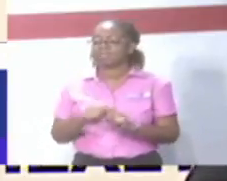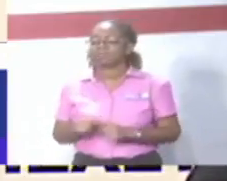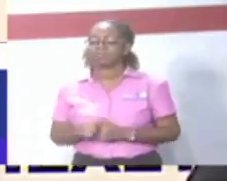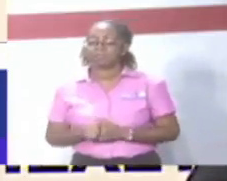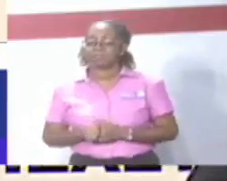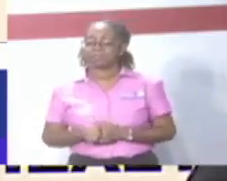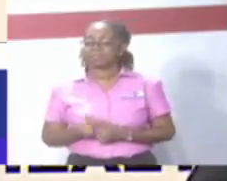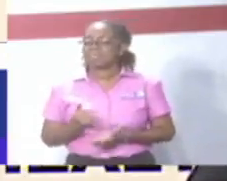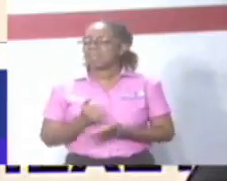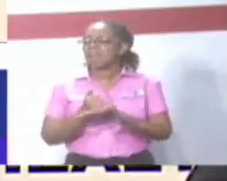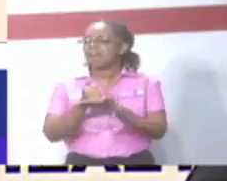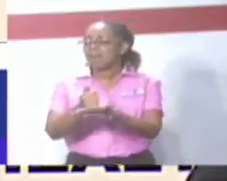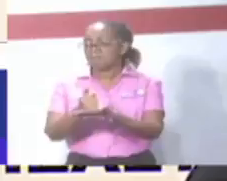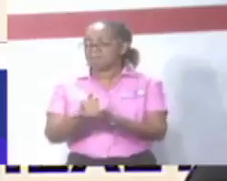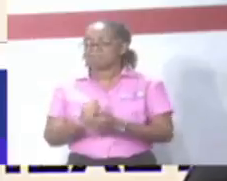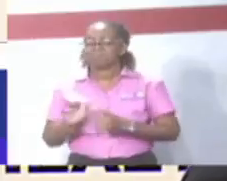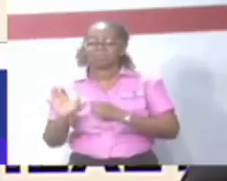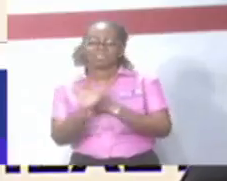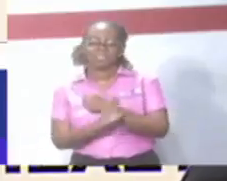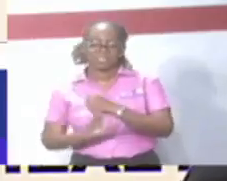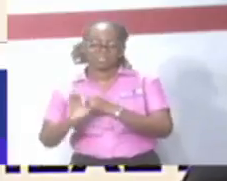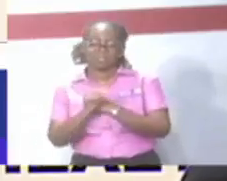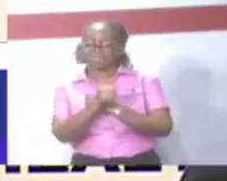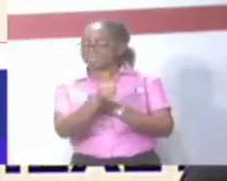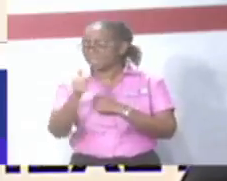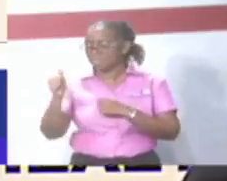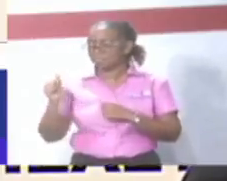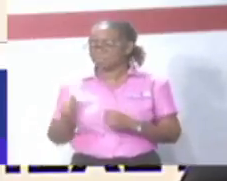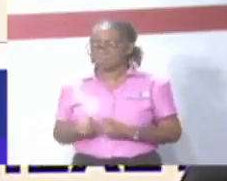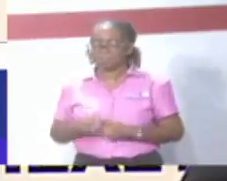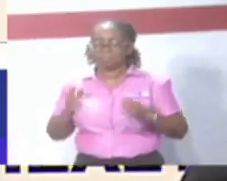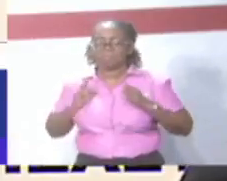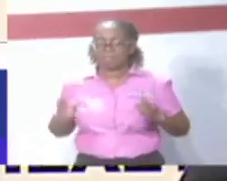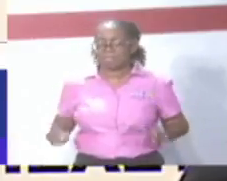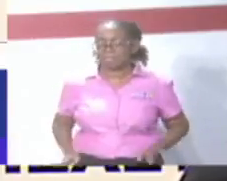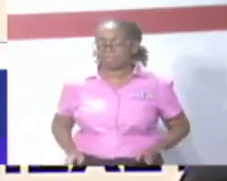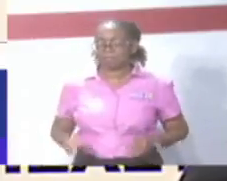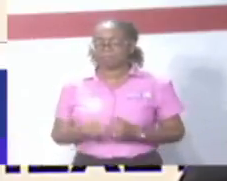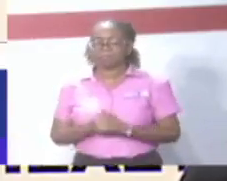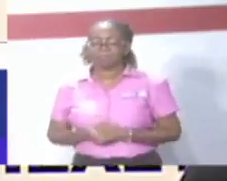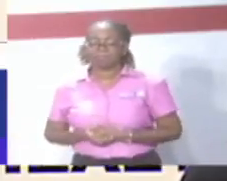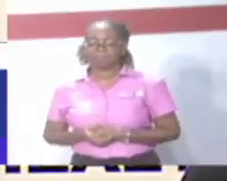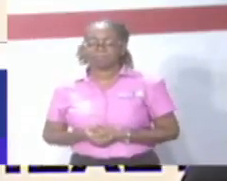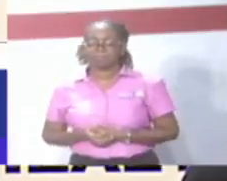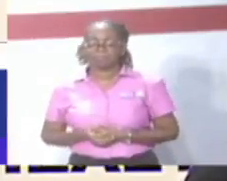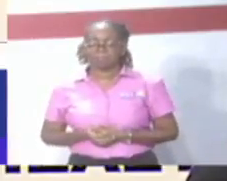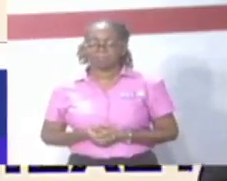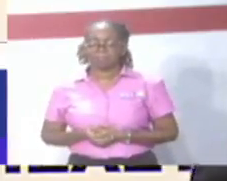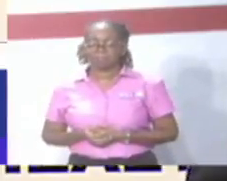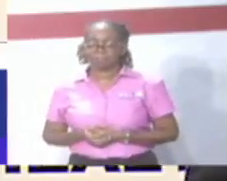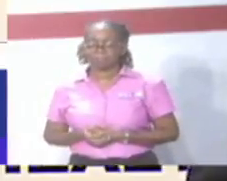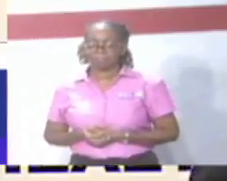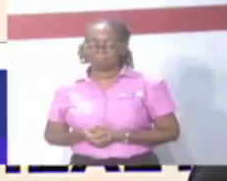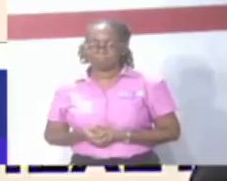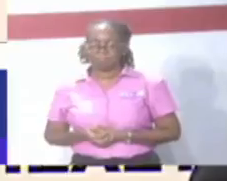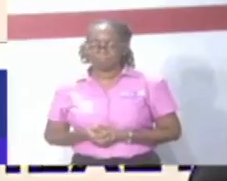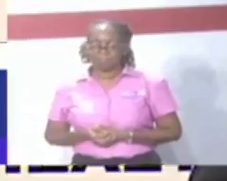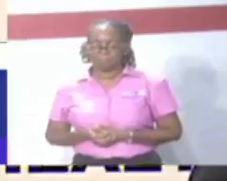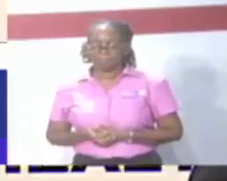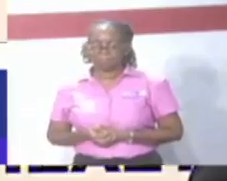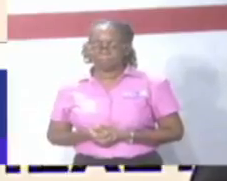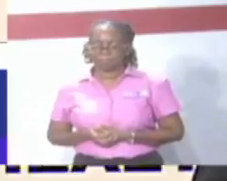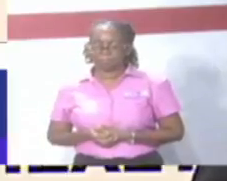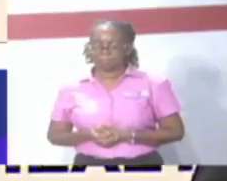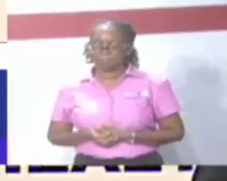help. In this case now, with the vaccine, help knows where to come. Help knows your address. It's your body. And